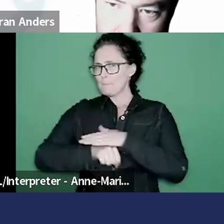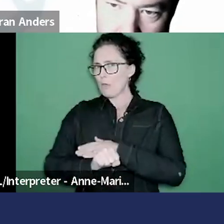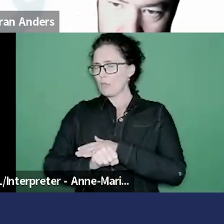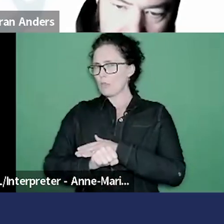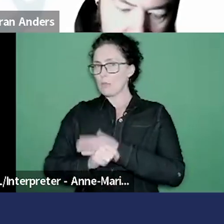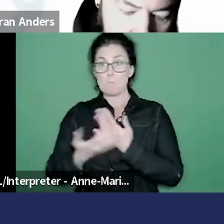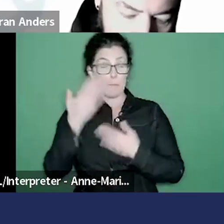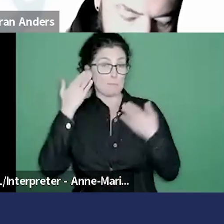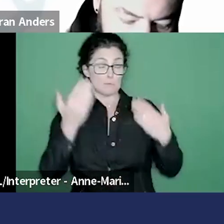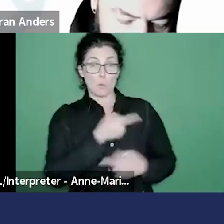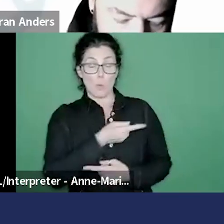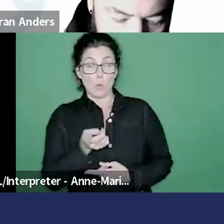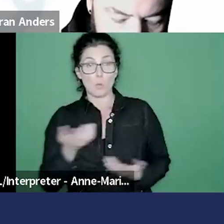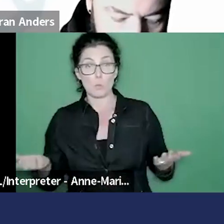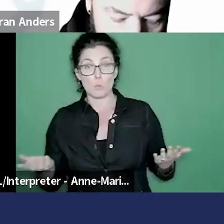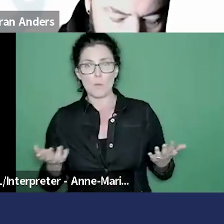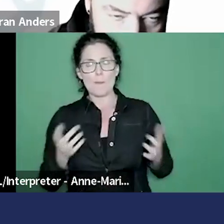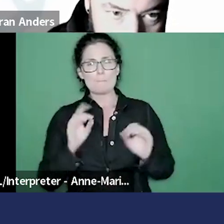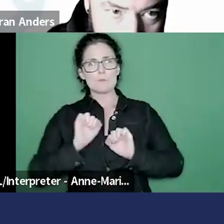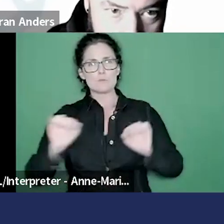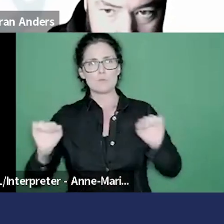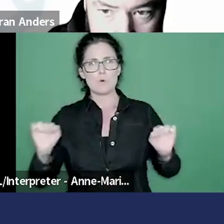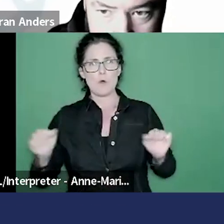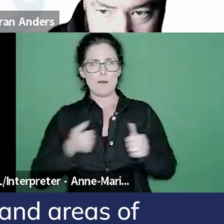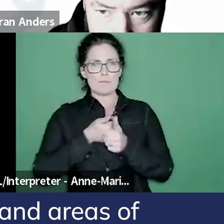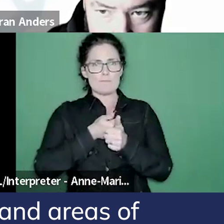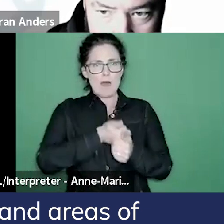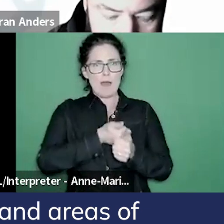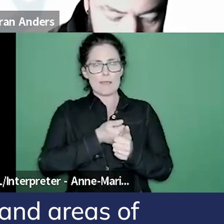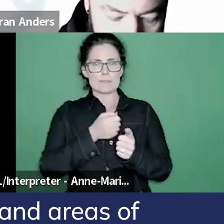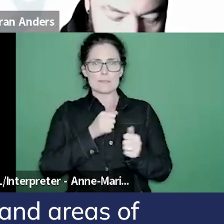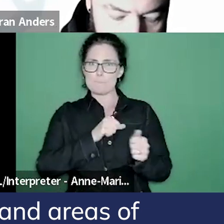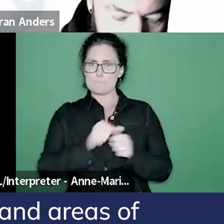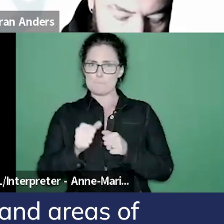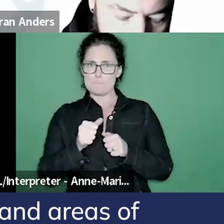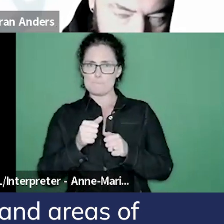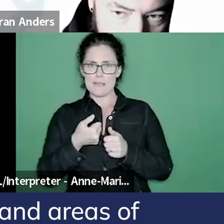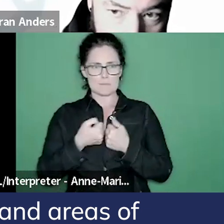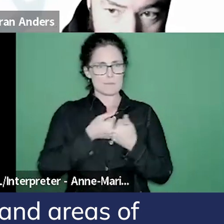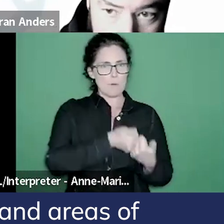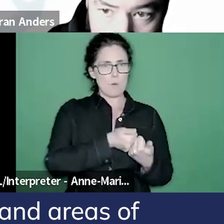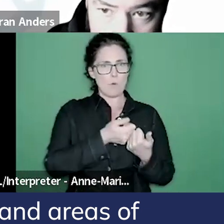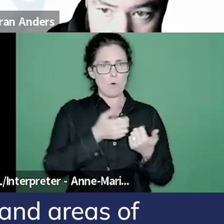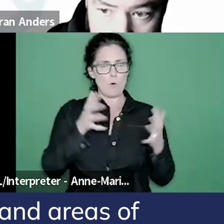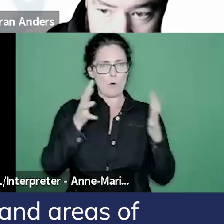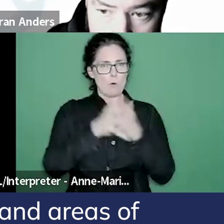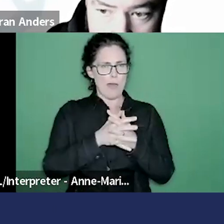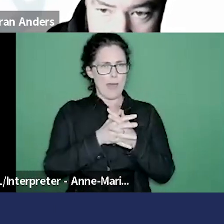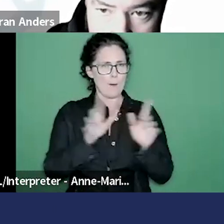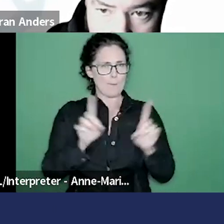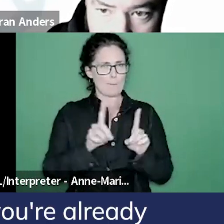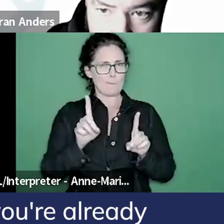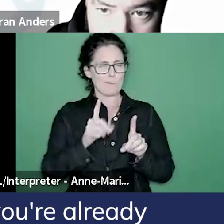them when they're considering how to support the family best from your kind of individual perspectives and areas of